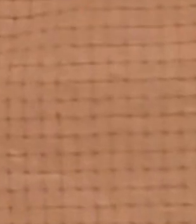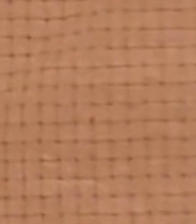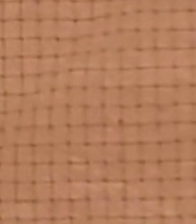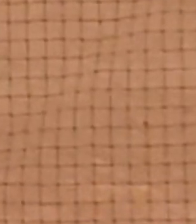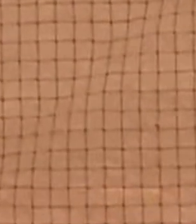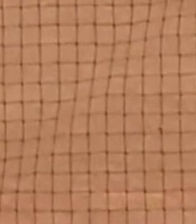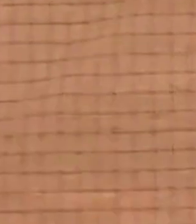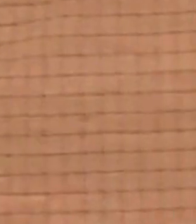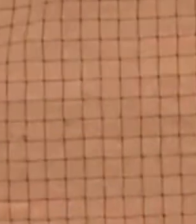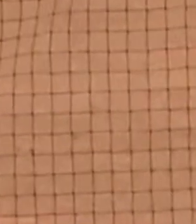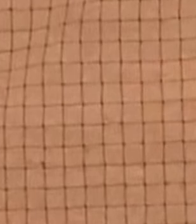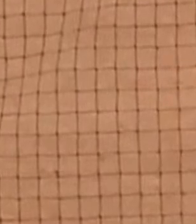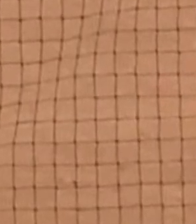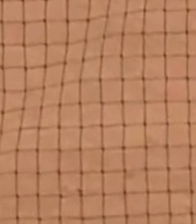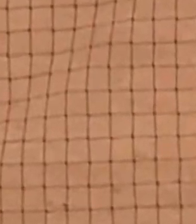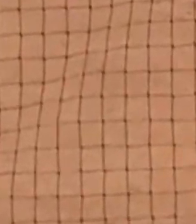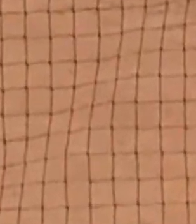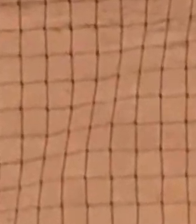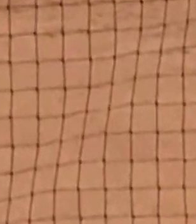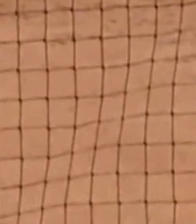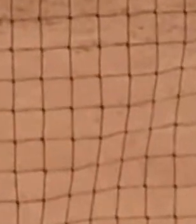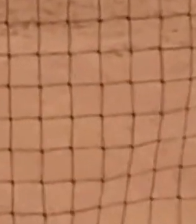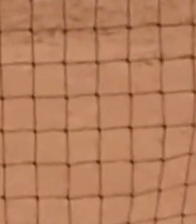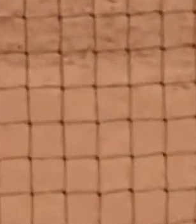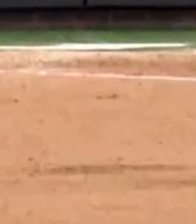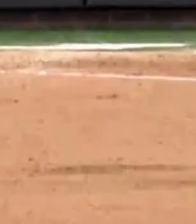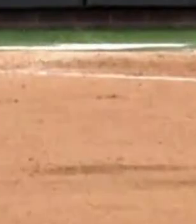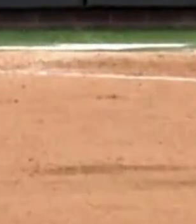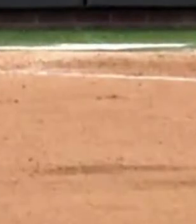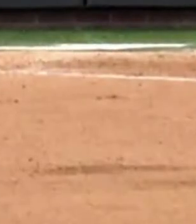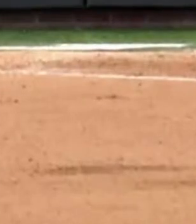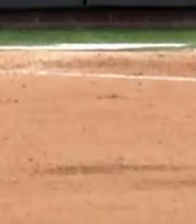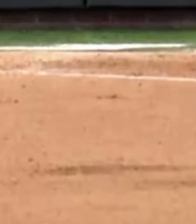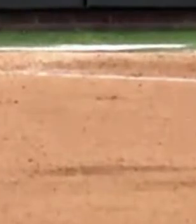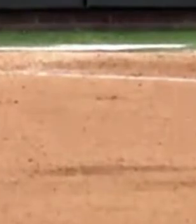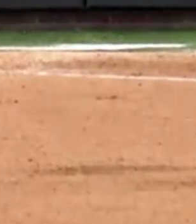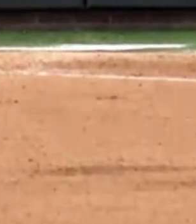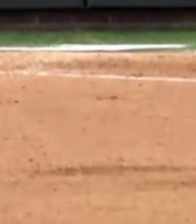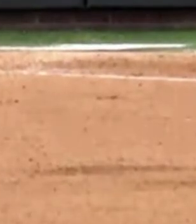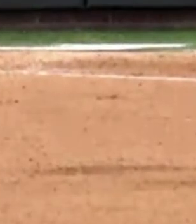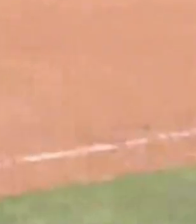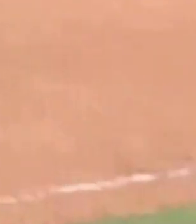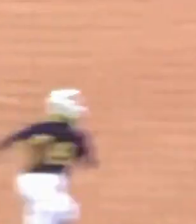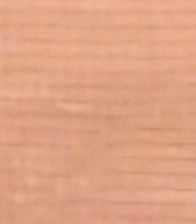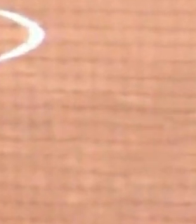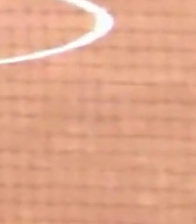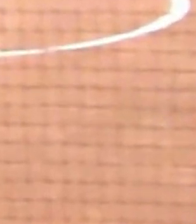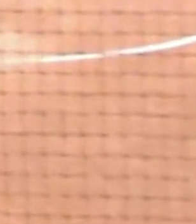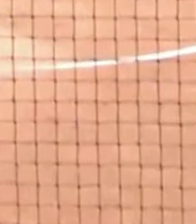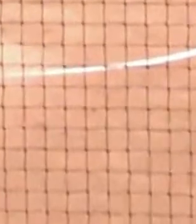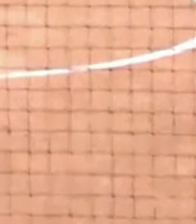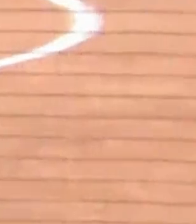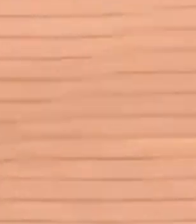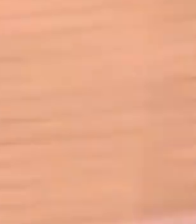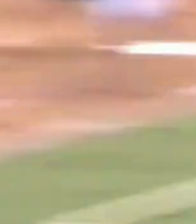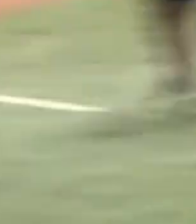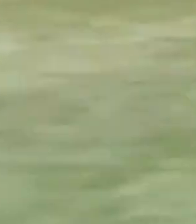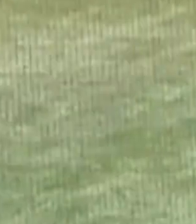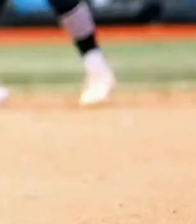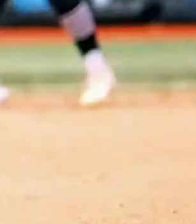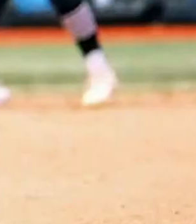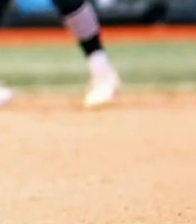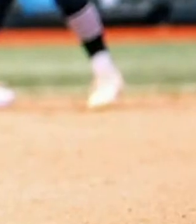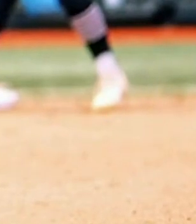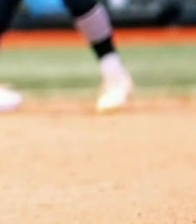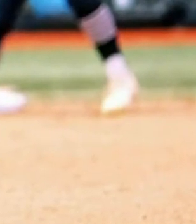party. My posse's been on Broadway, and we did it all way. Chrome music. I shed my skin and put my bones into everything I record